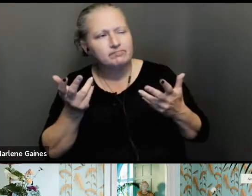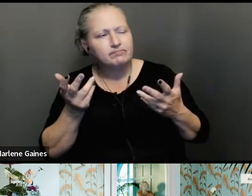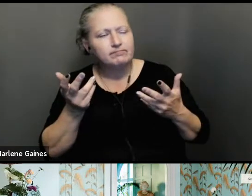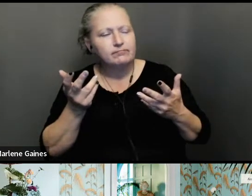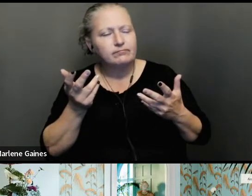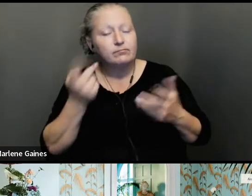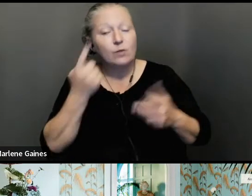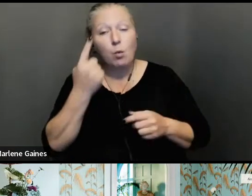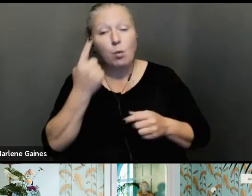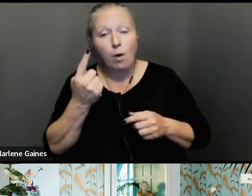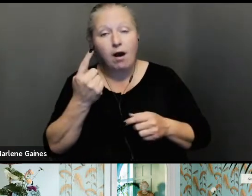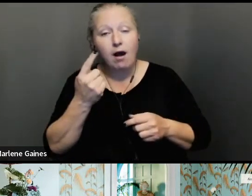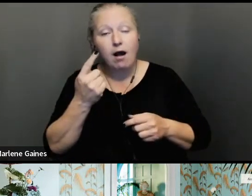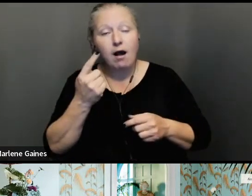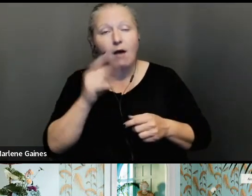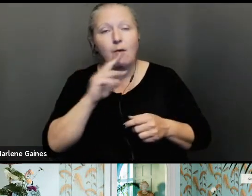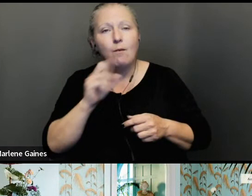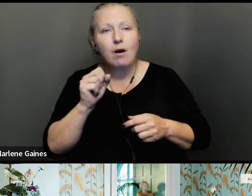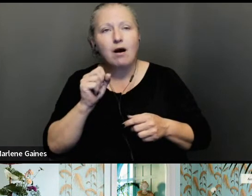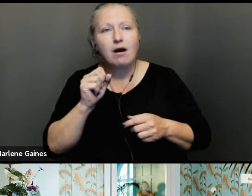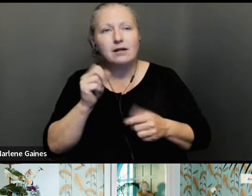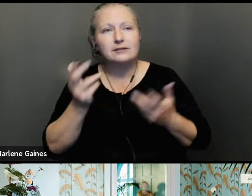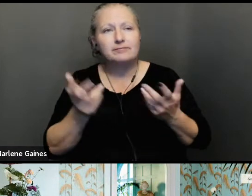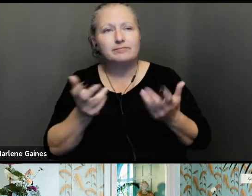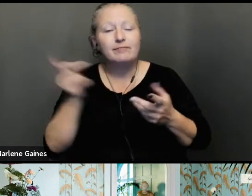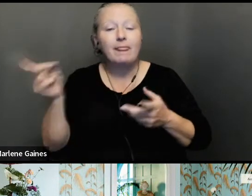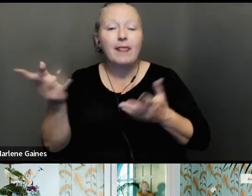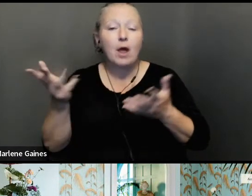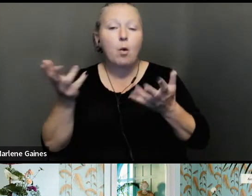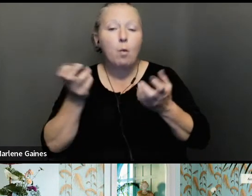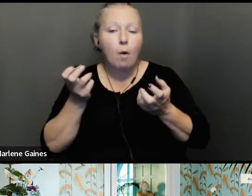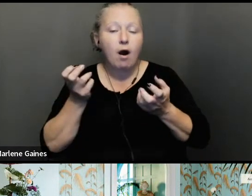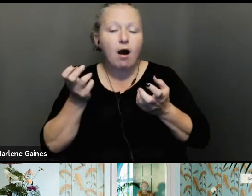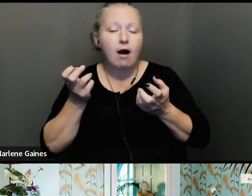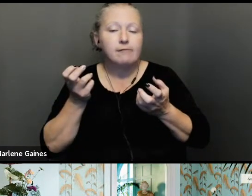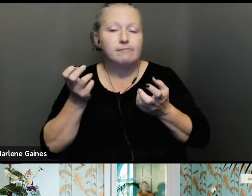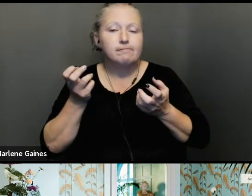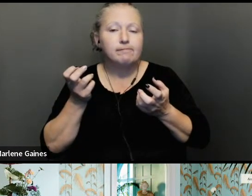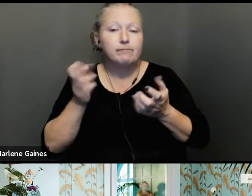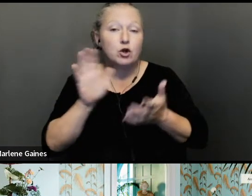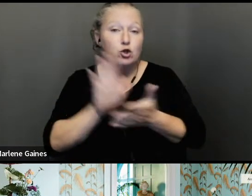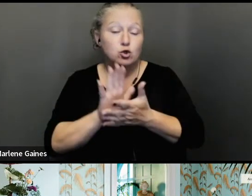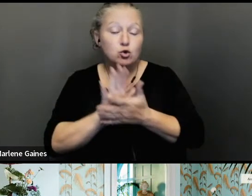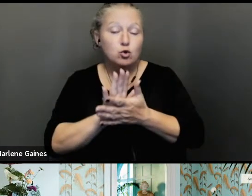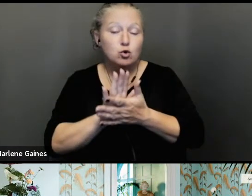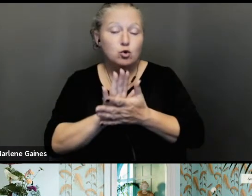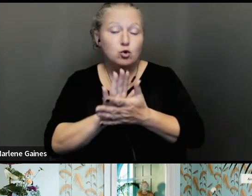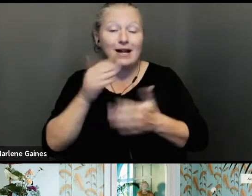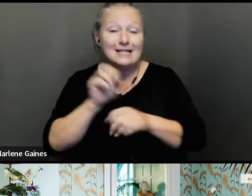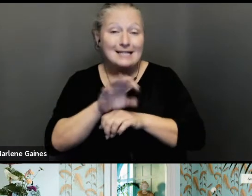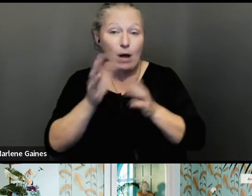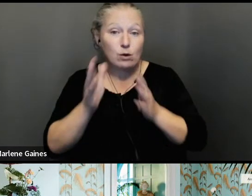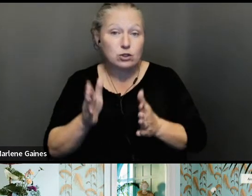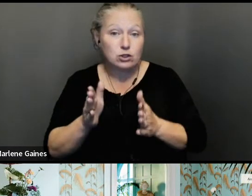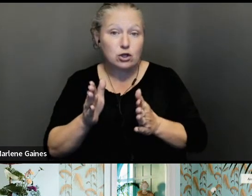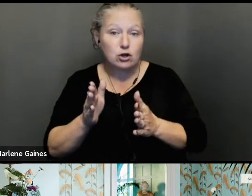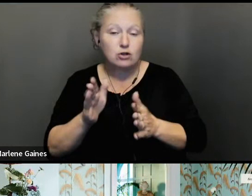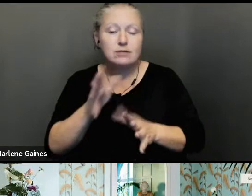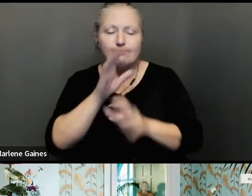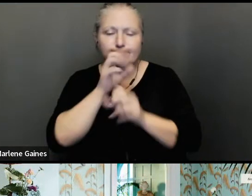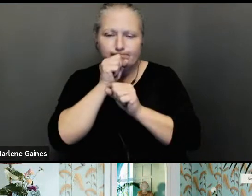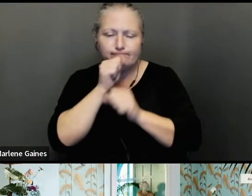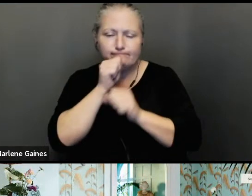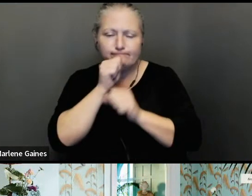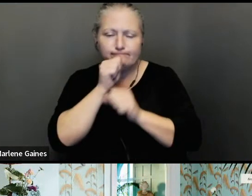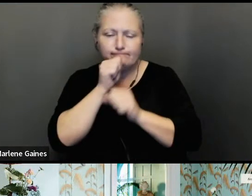So one of them was they wanted the school and wellness counselors to keep everything confidential,